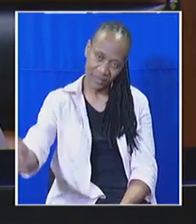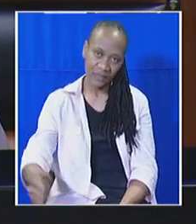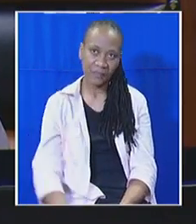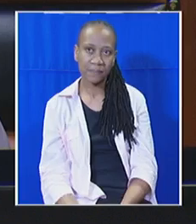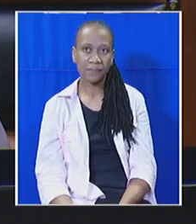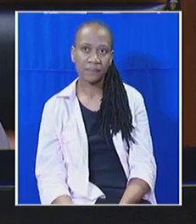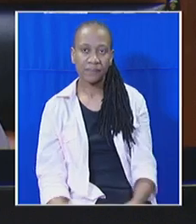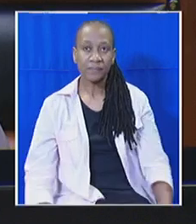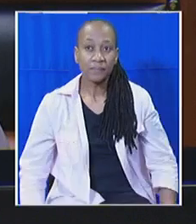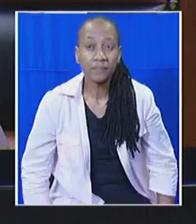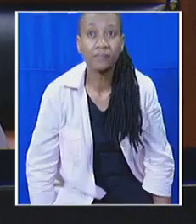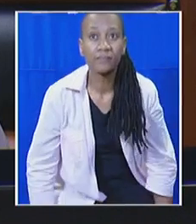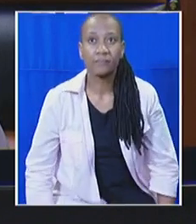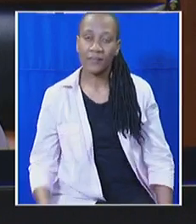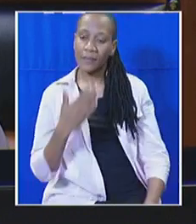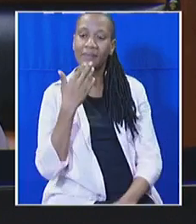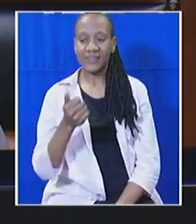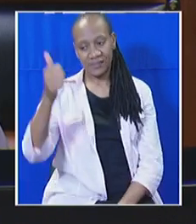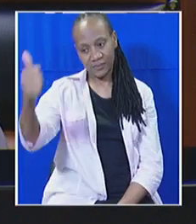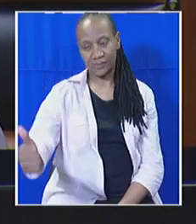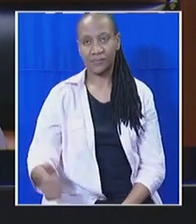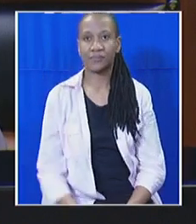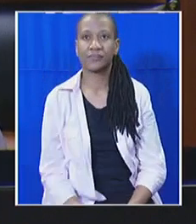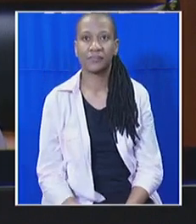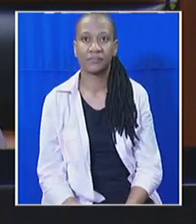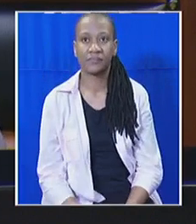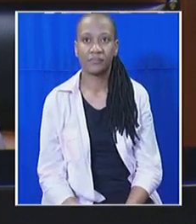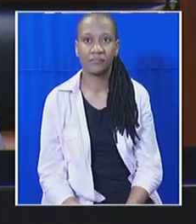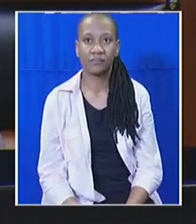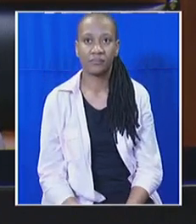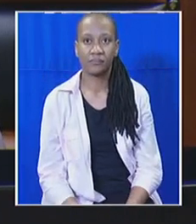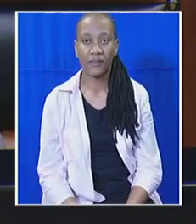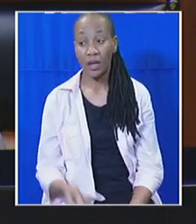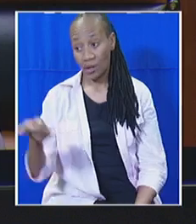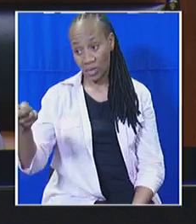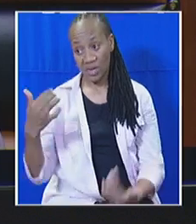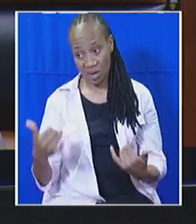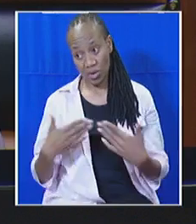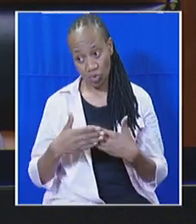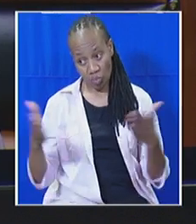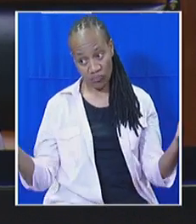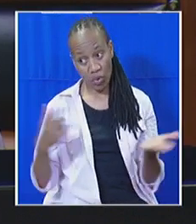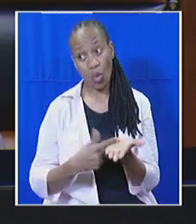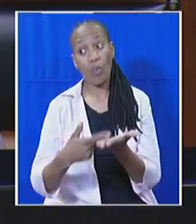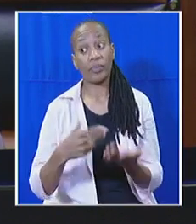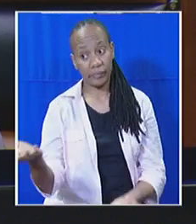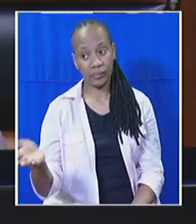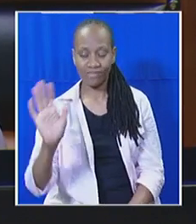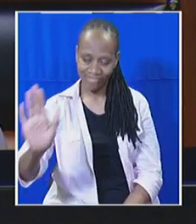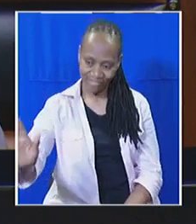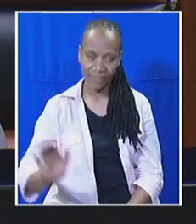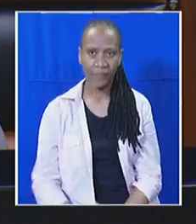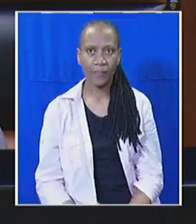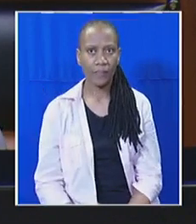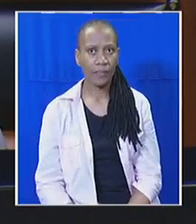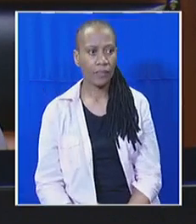it's such a government Can policy because they've been No, now you are in distributing a shacks in Alexander debate. and Now Straight. you are in a debate. We don't want that. Yeah, but the minister